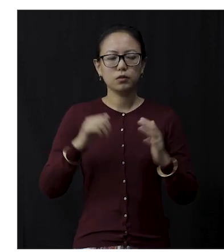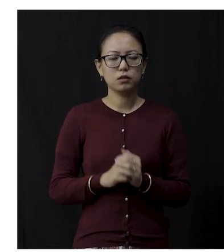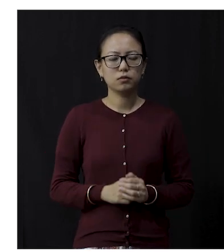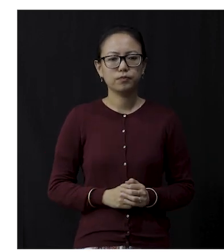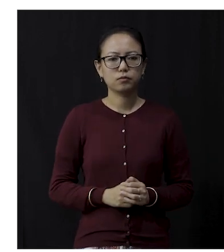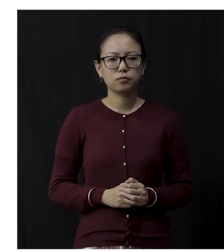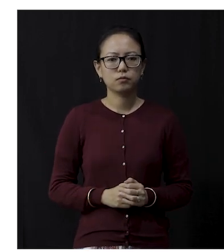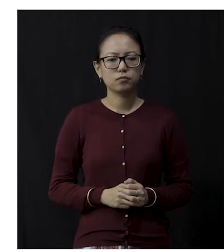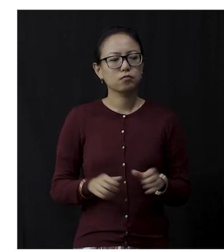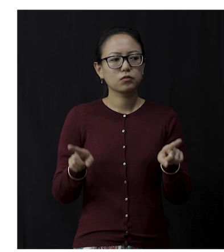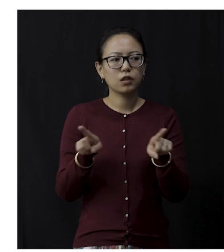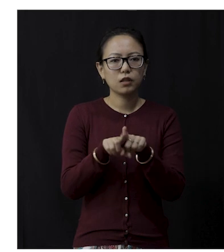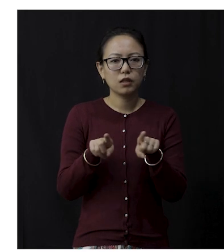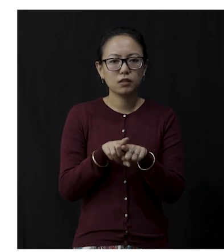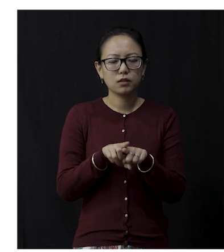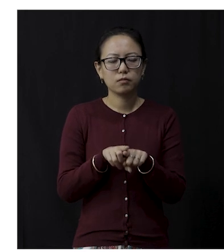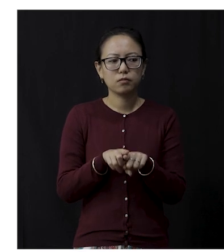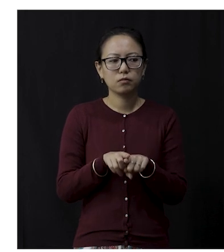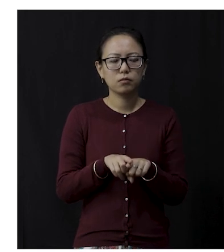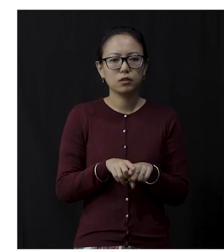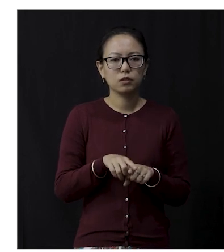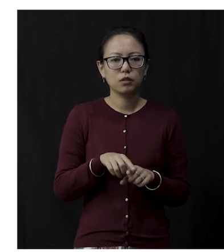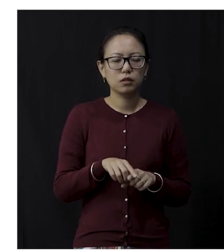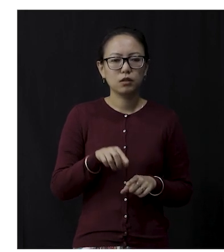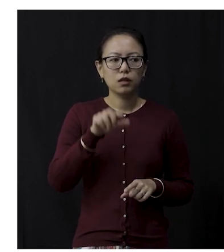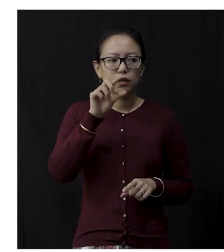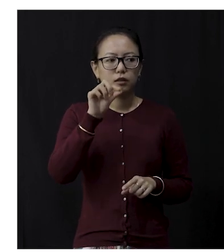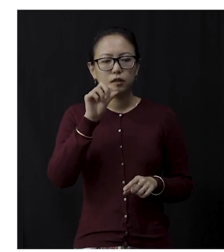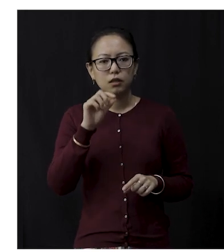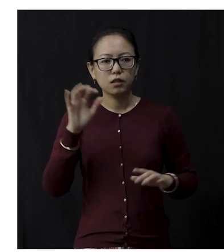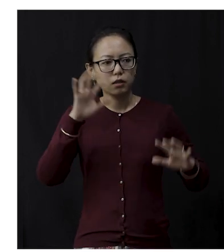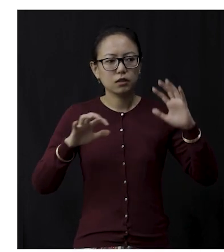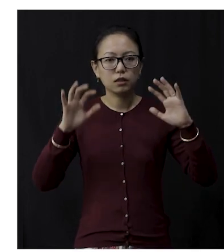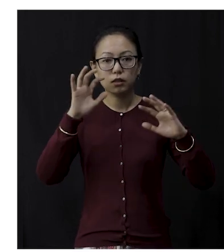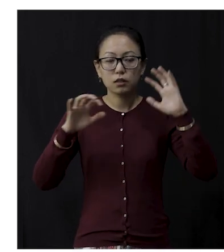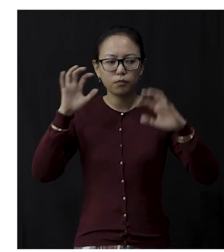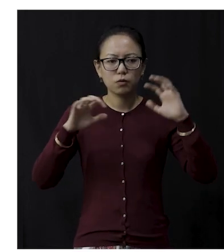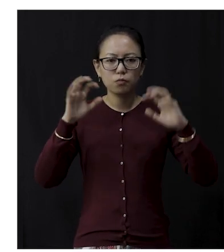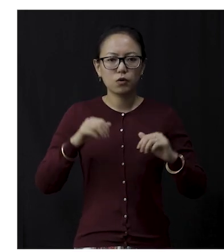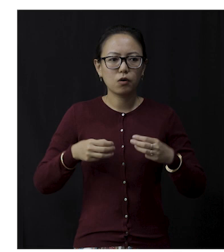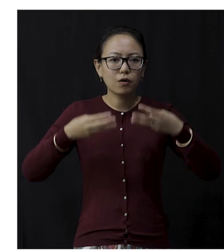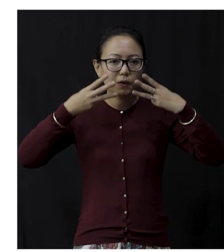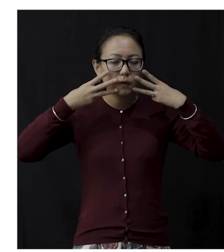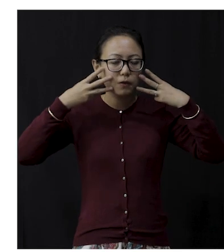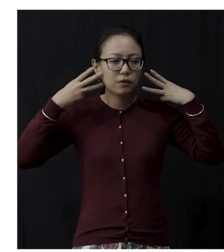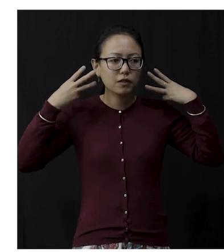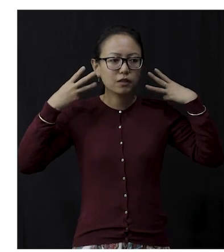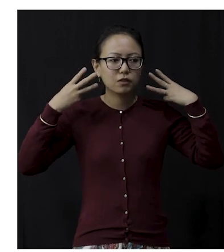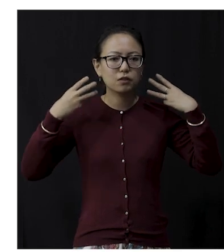some examples, we can see a duck here. We see a dog and a cat here. They are best friends, you